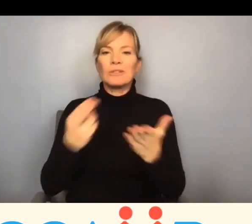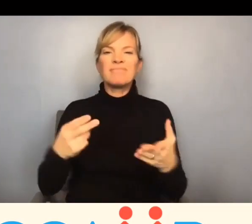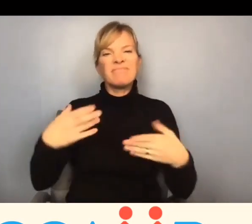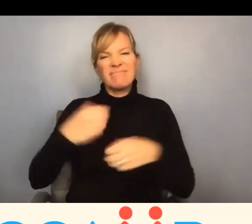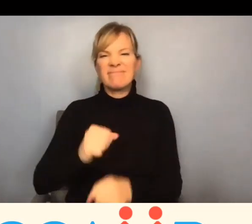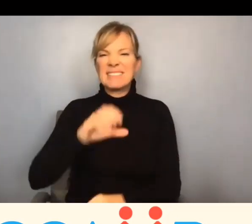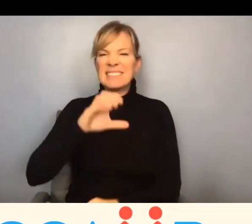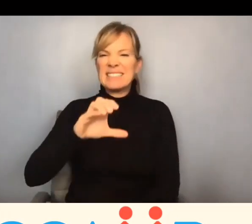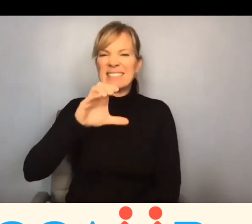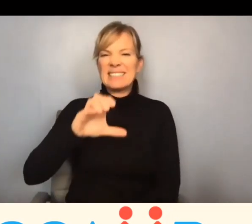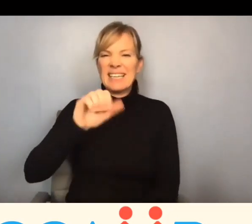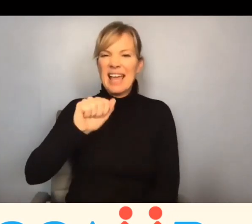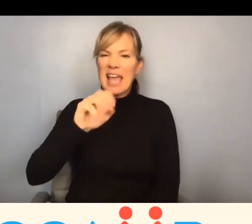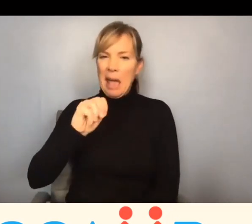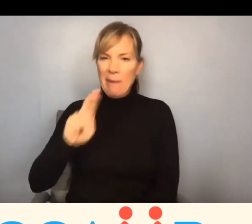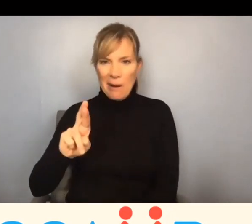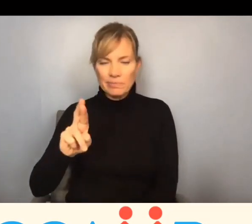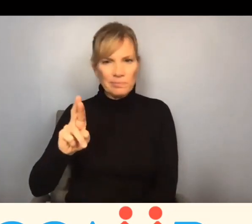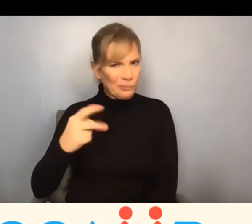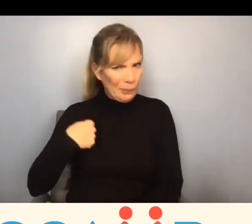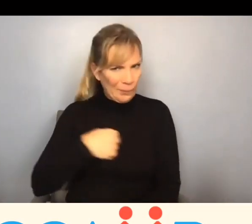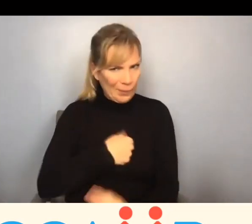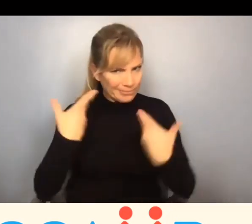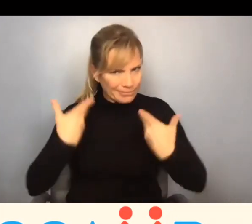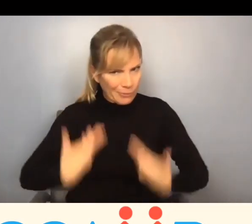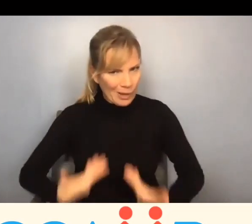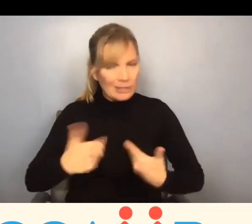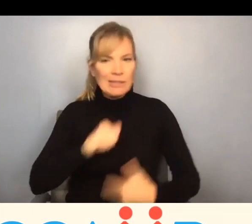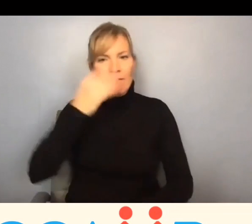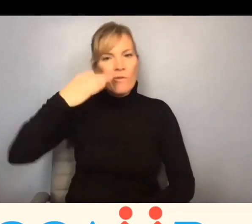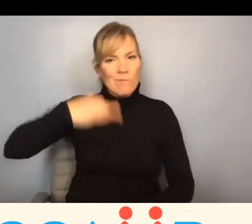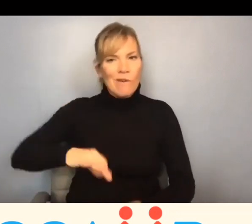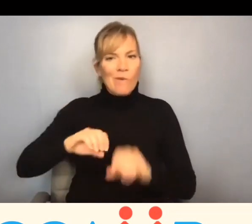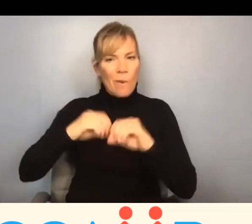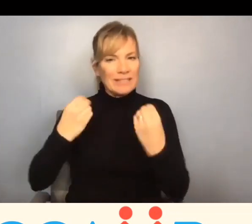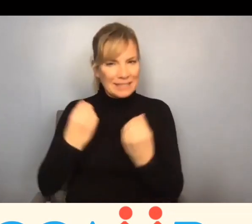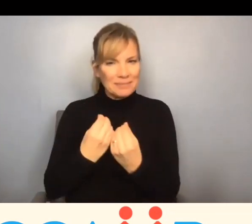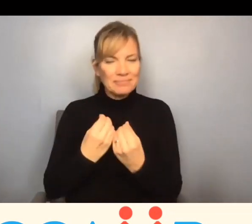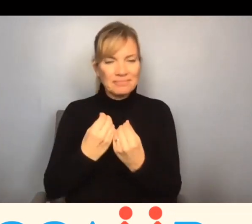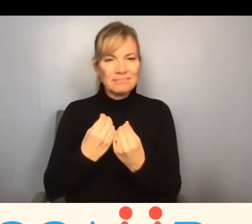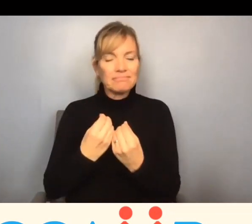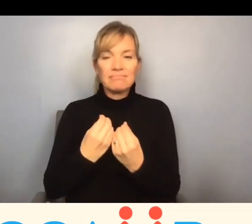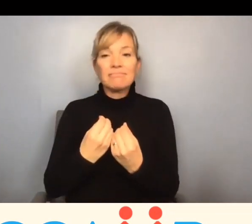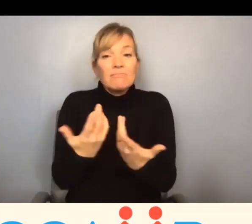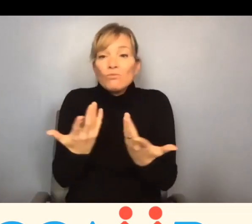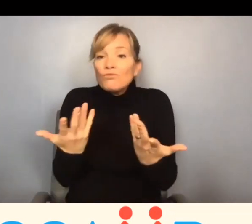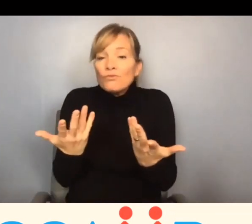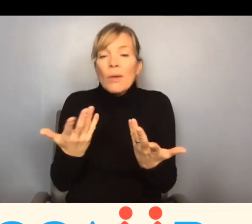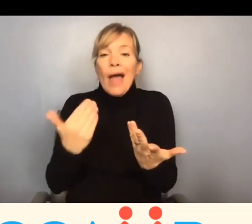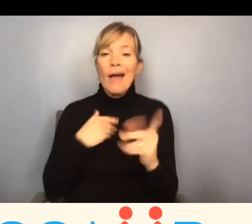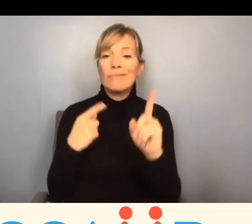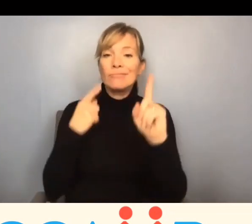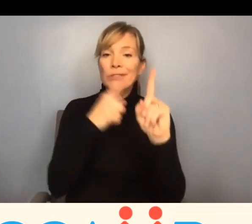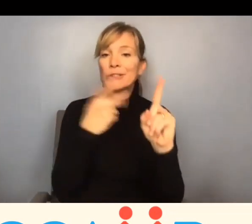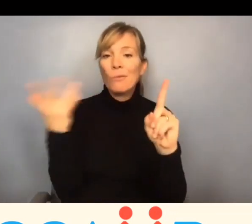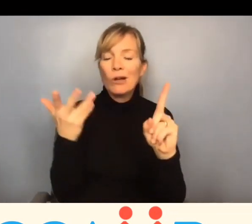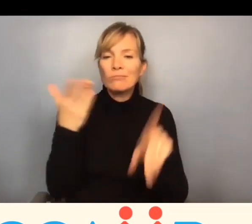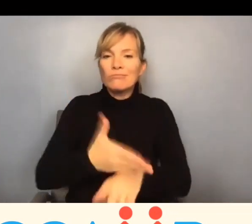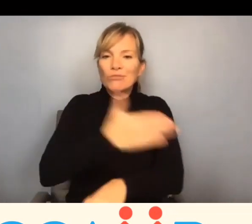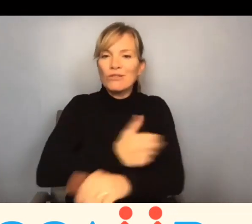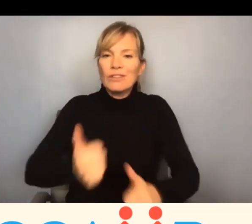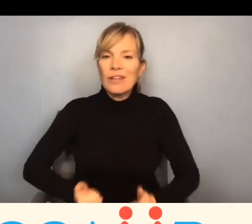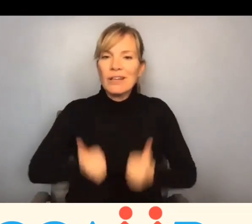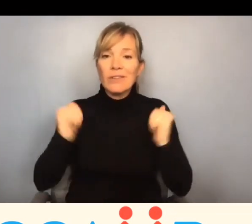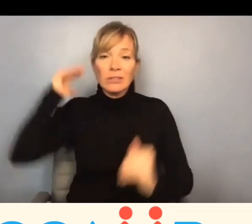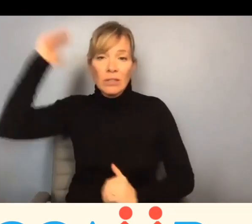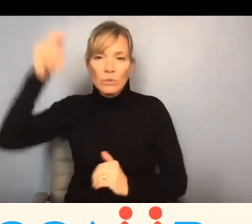CCAMR. We are a not-for-profit organization that has a mission to enhance the lives of adults